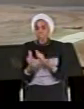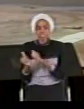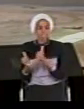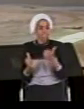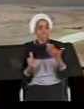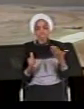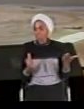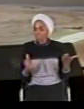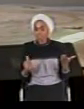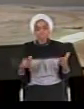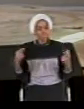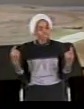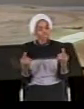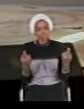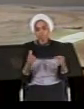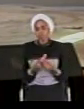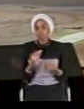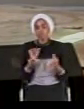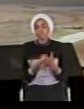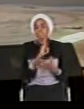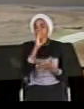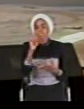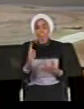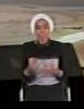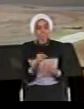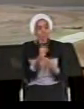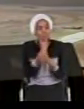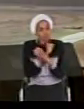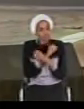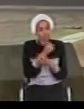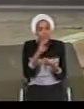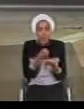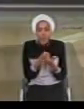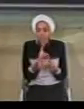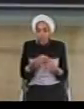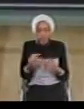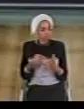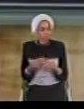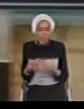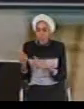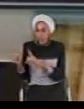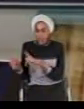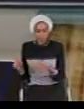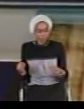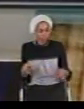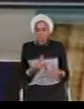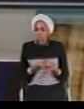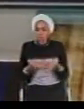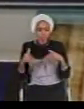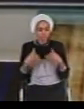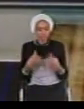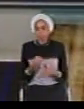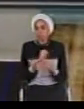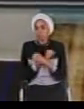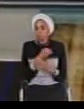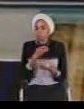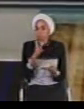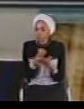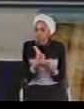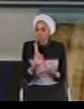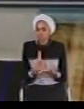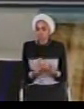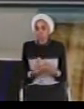anything sinful. That's the love for the truth. But these people do not have the love of the truth,